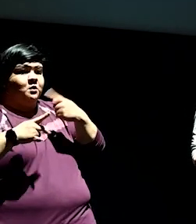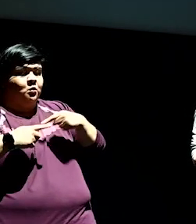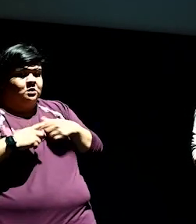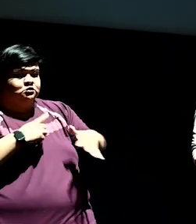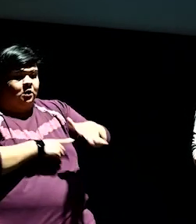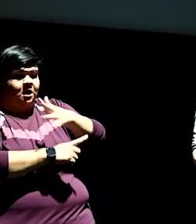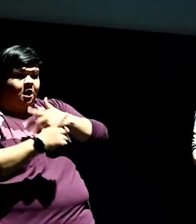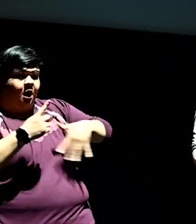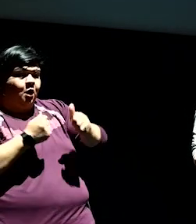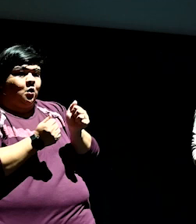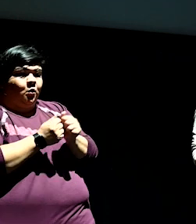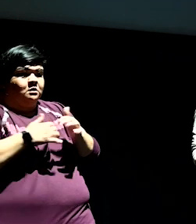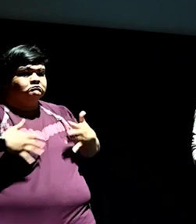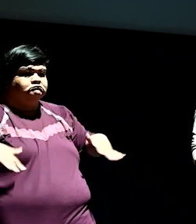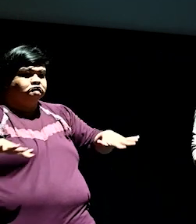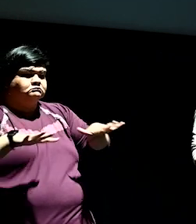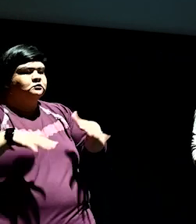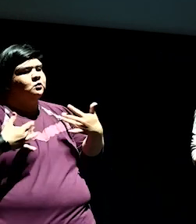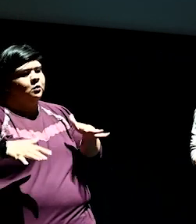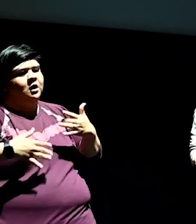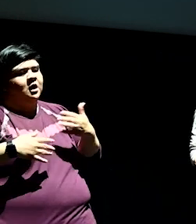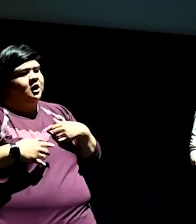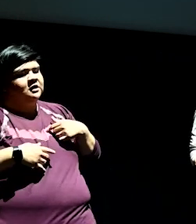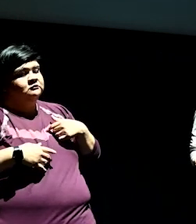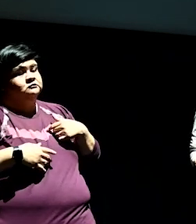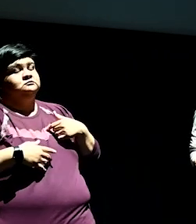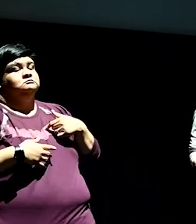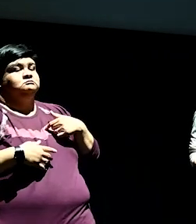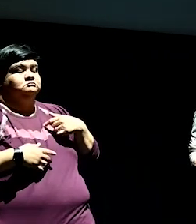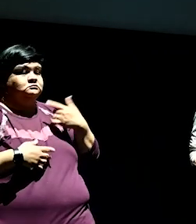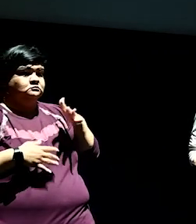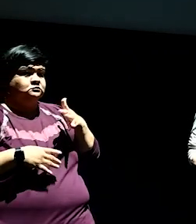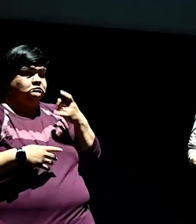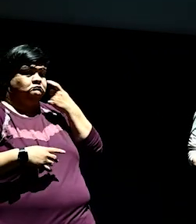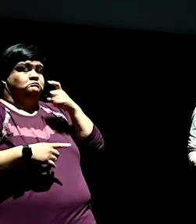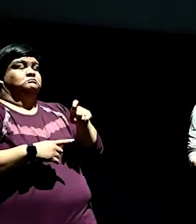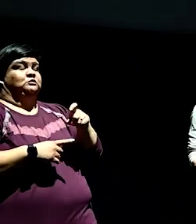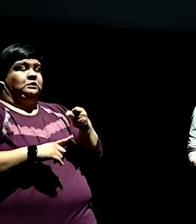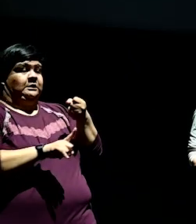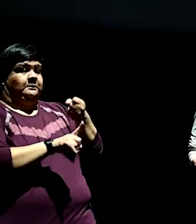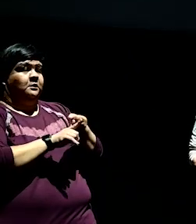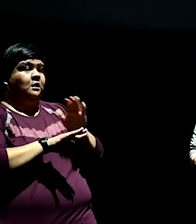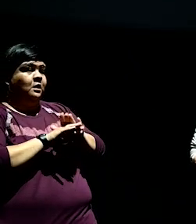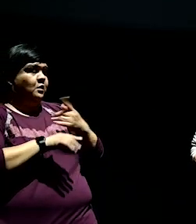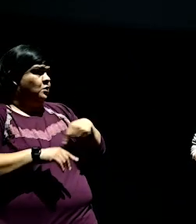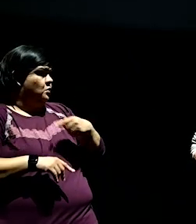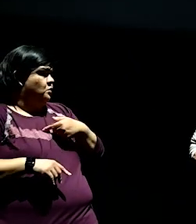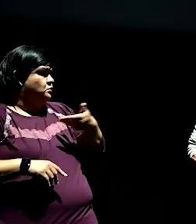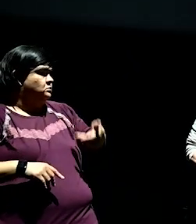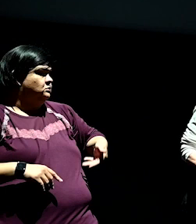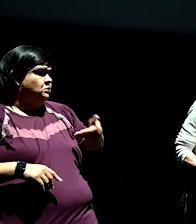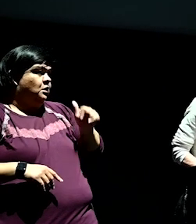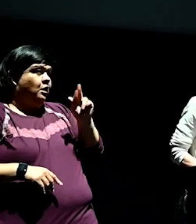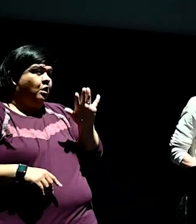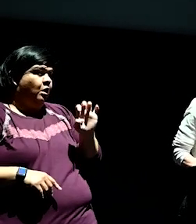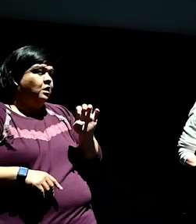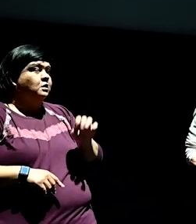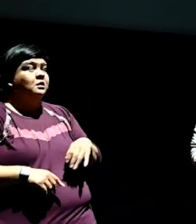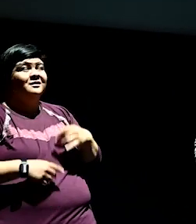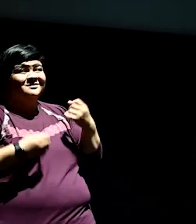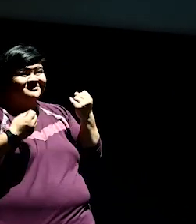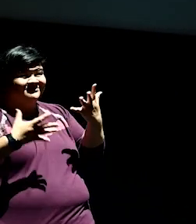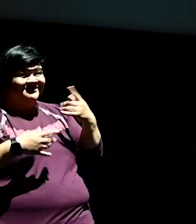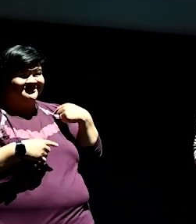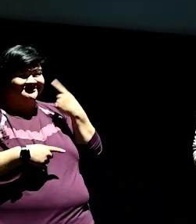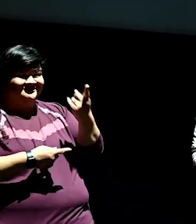ourselves with have a profound effect on who we are." And I really, after all the years in kids